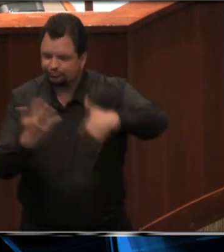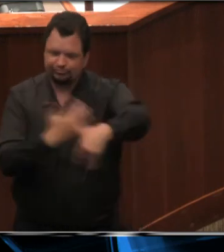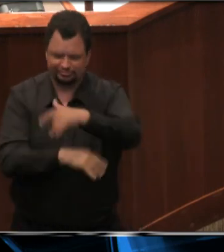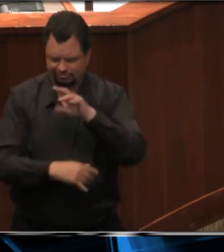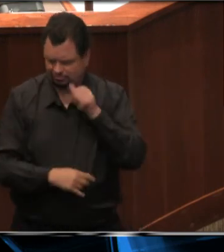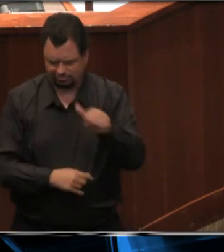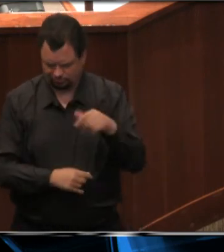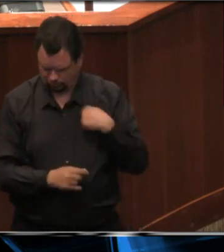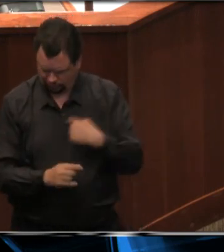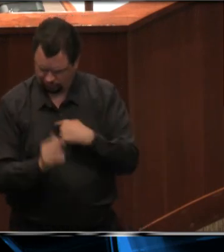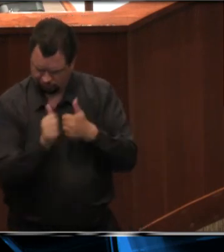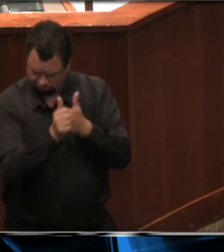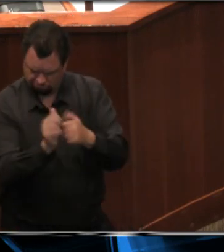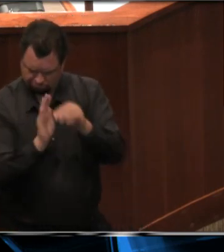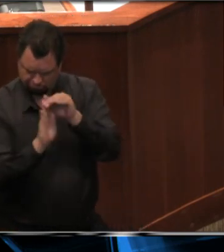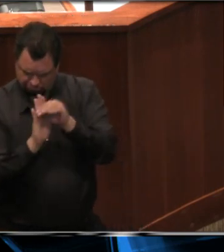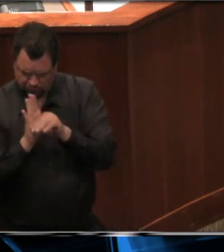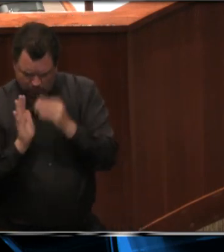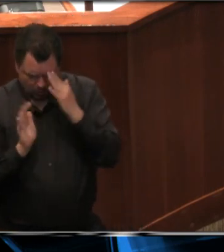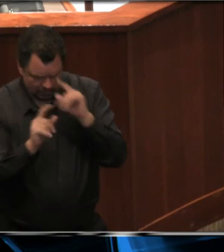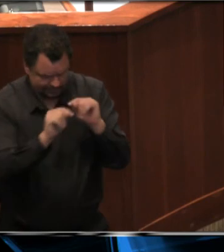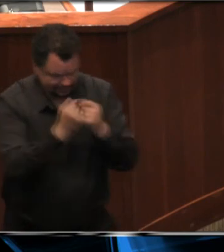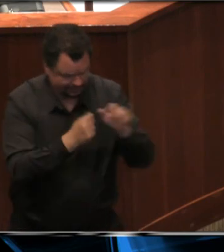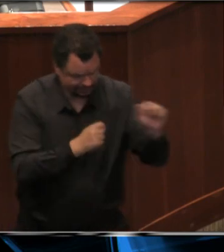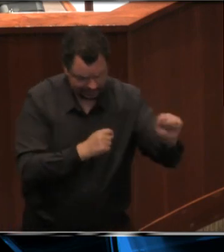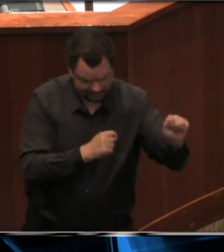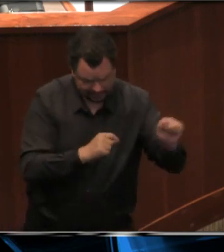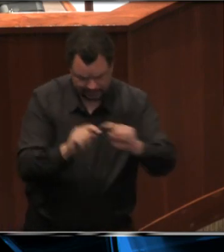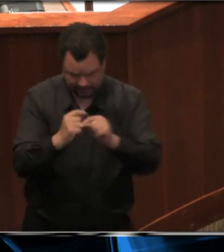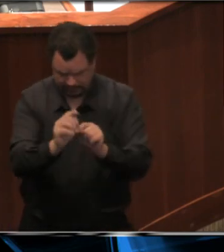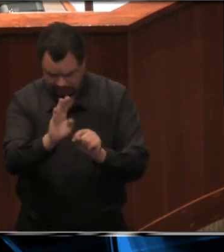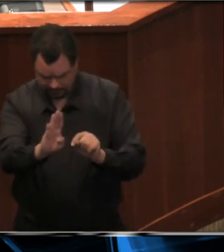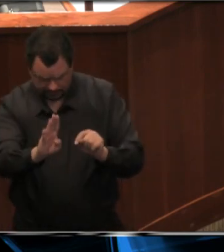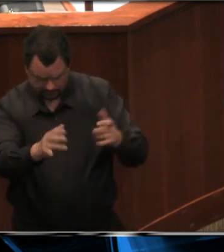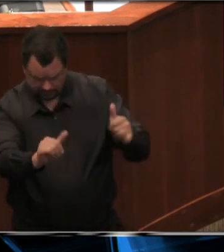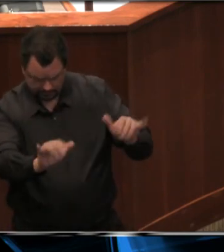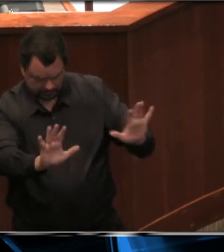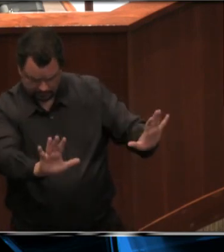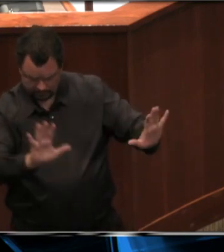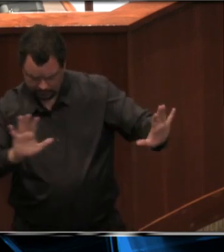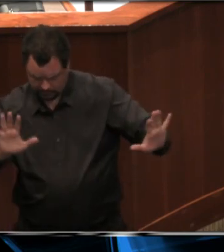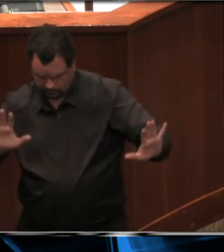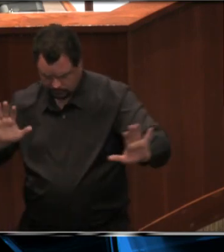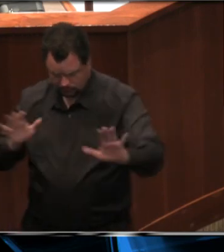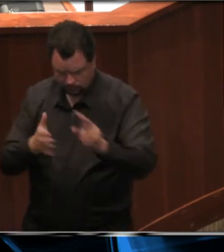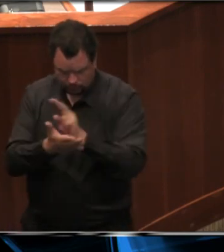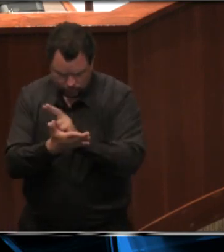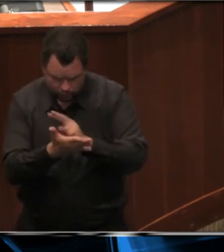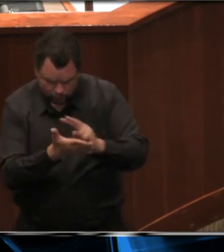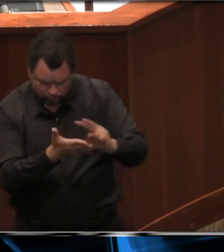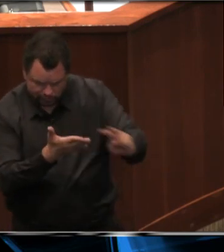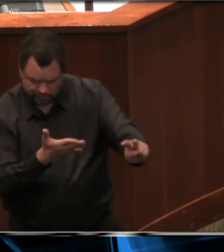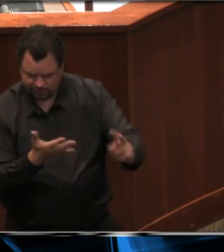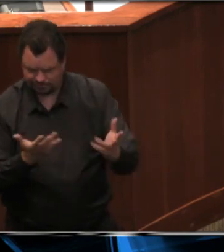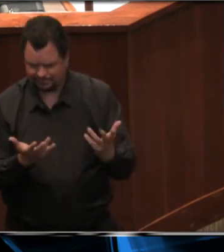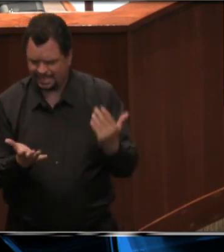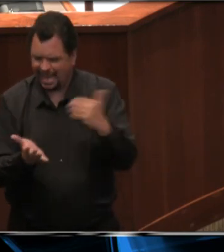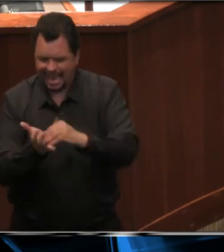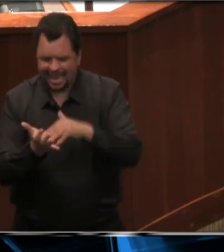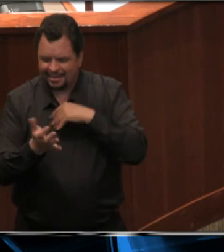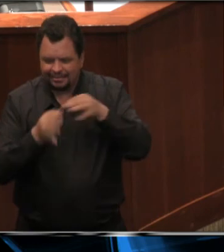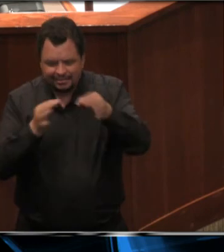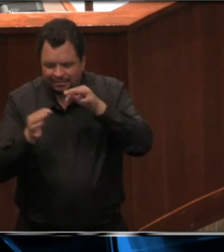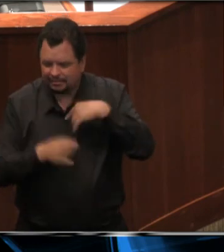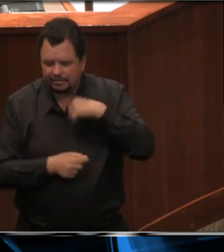B on weeks in advance. They play their match. Again, I'm not ignorant. I know that there is some movement around